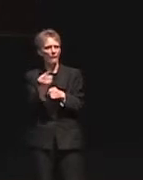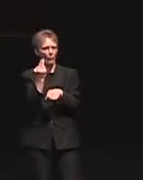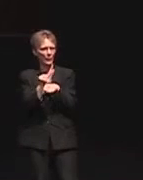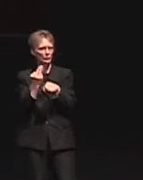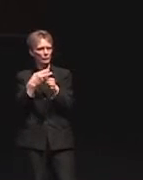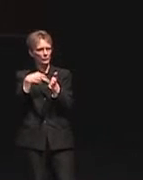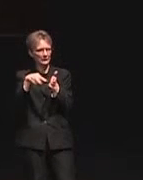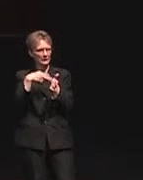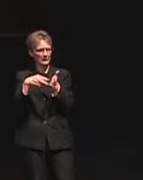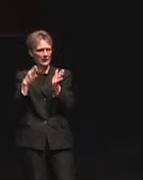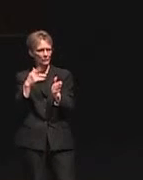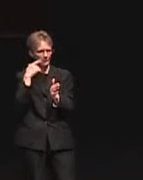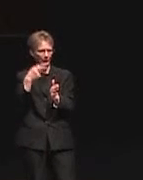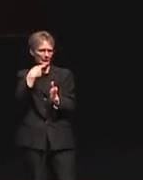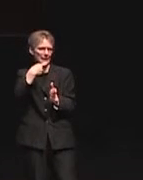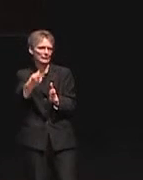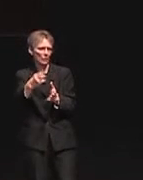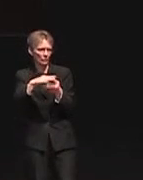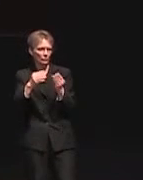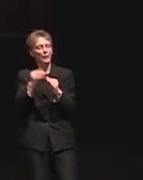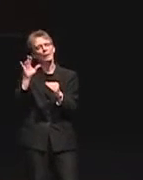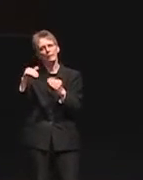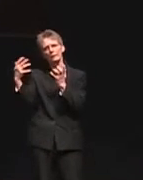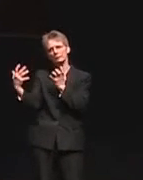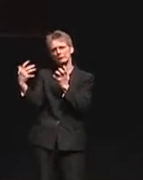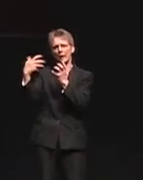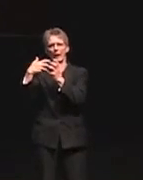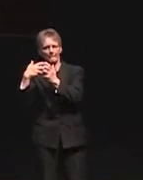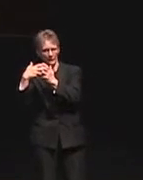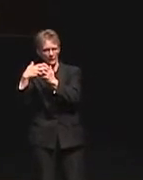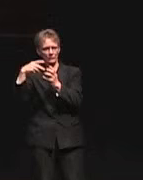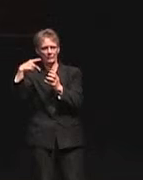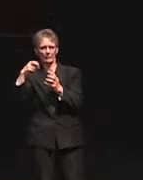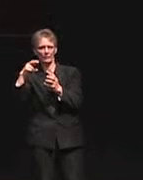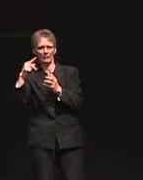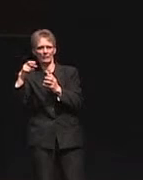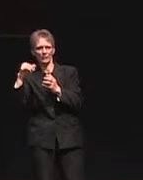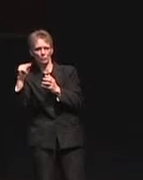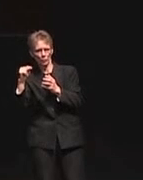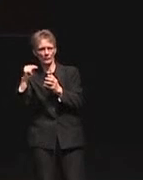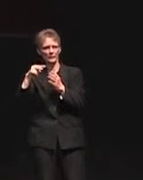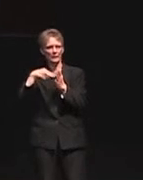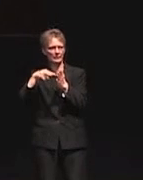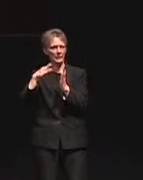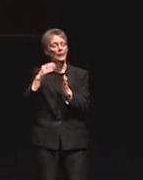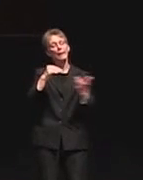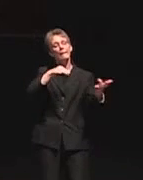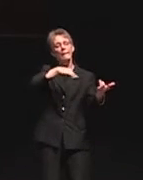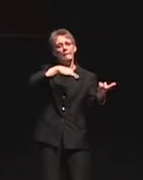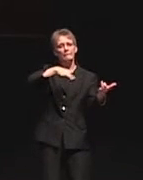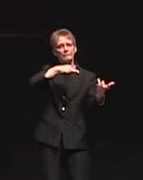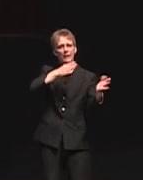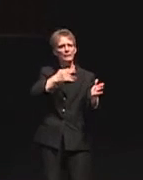the story. This is a combination of a portrait, dancers, and the violinist was, I saw him in the